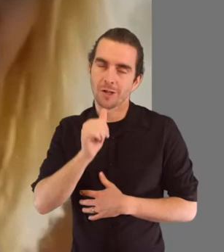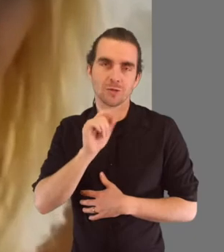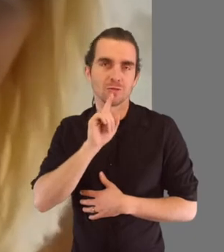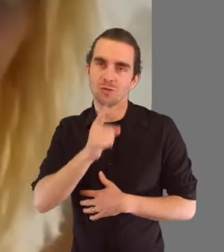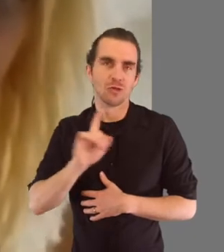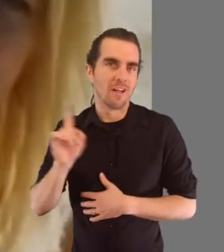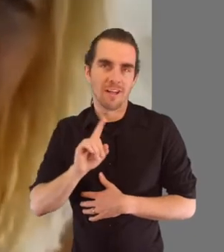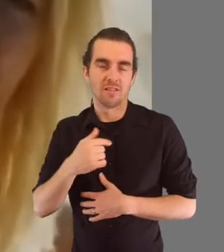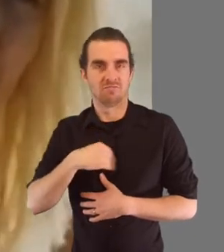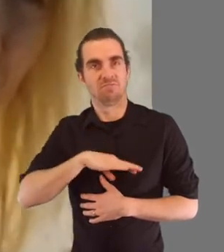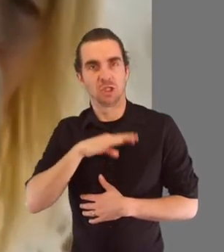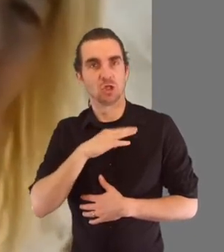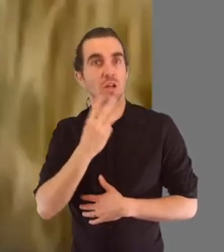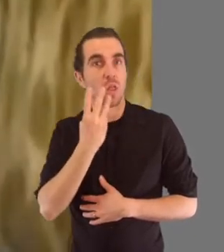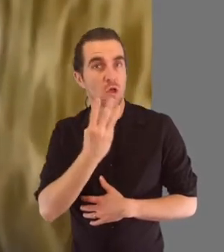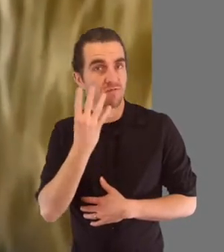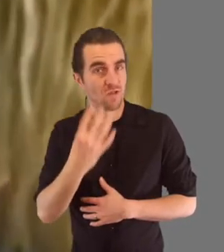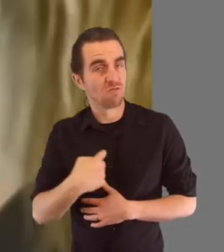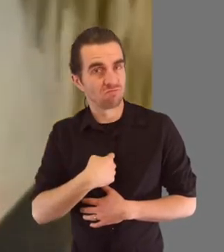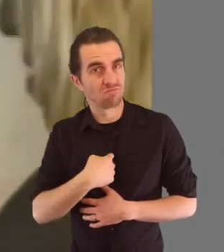true. I am 34 years old,